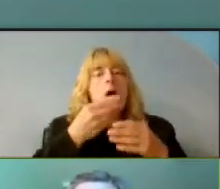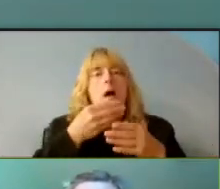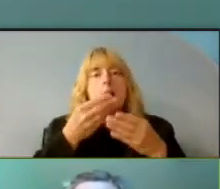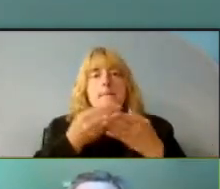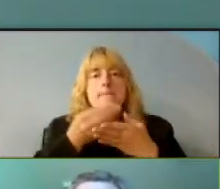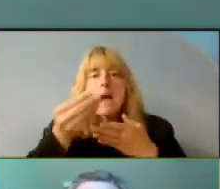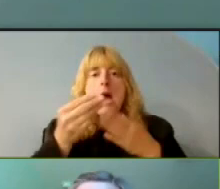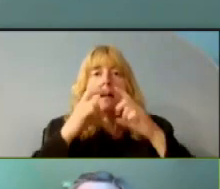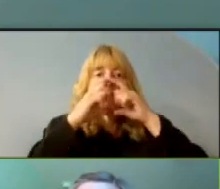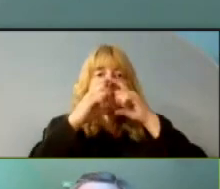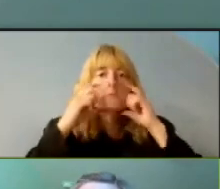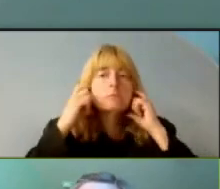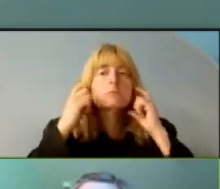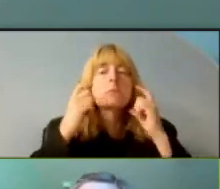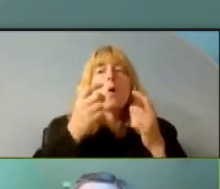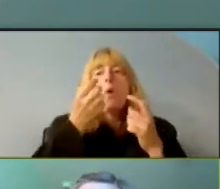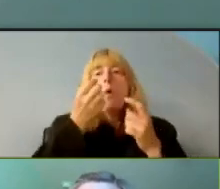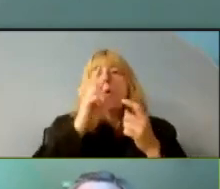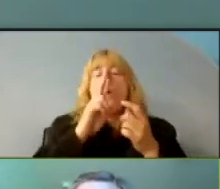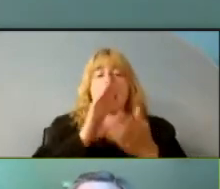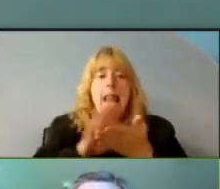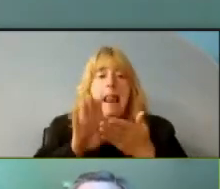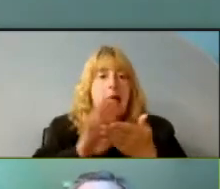and more. If you visit